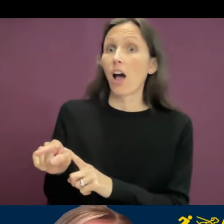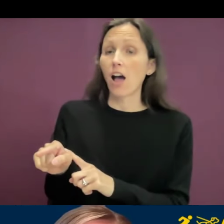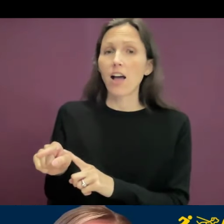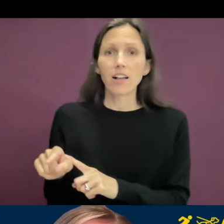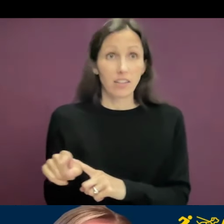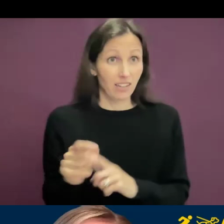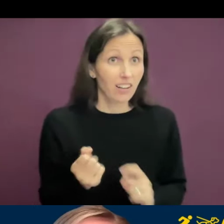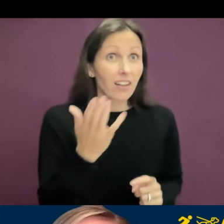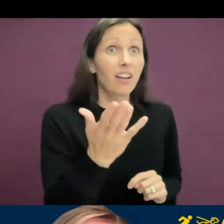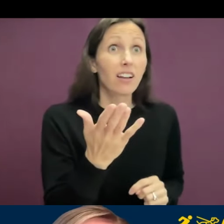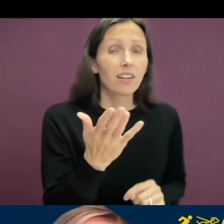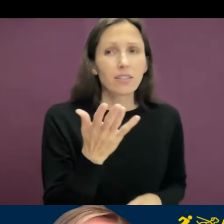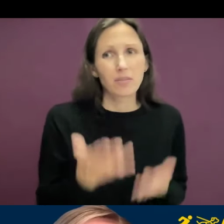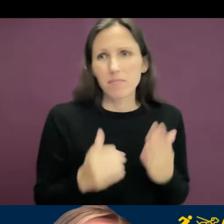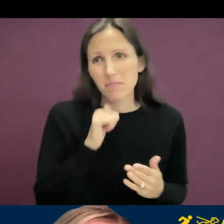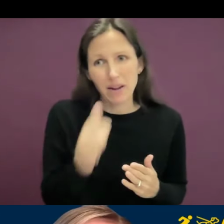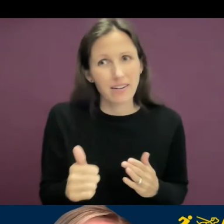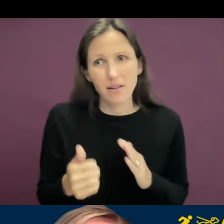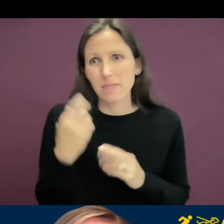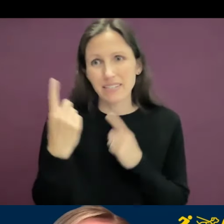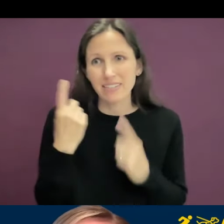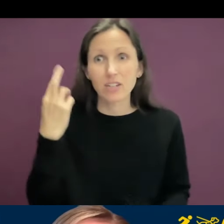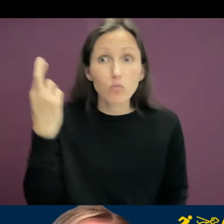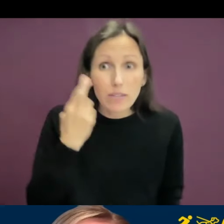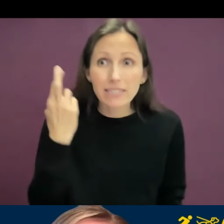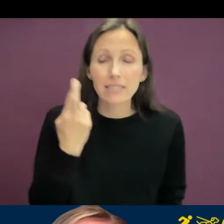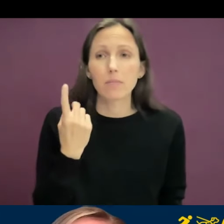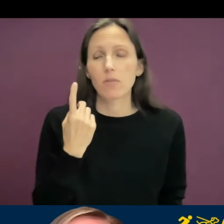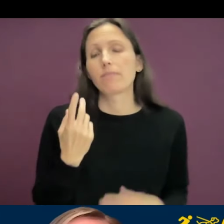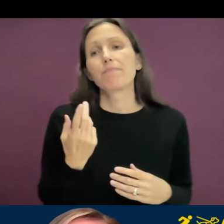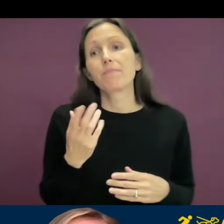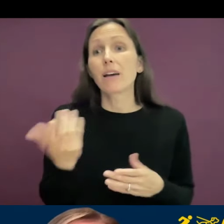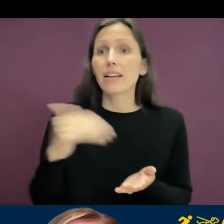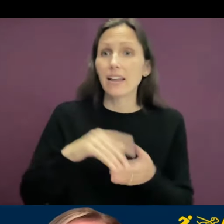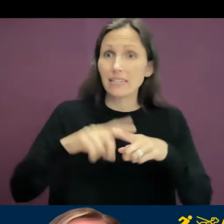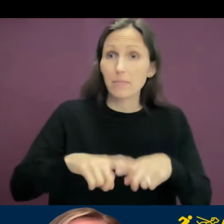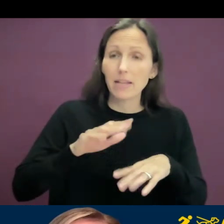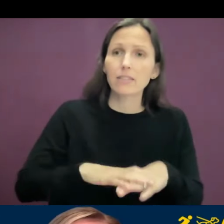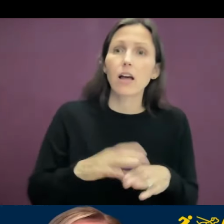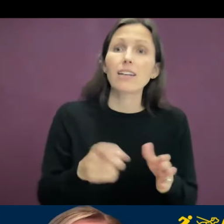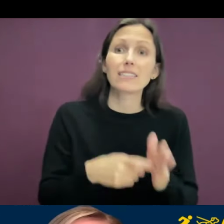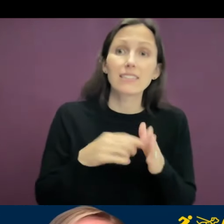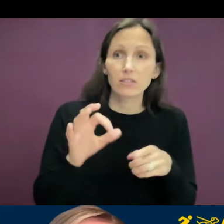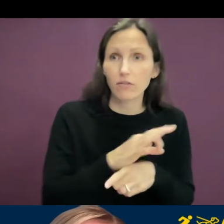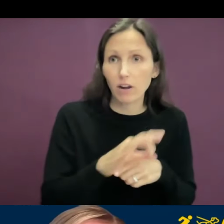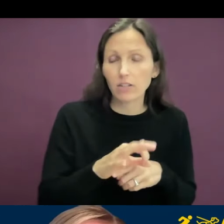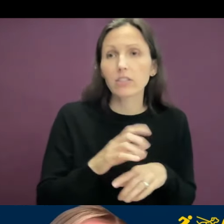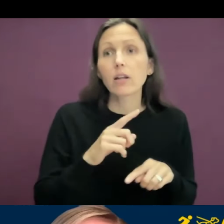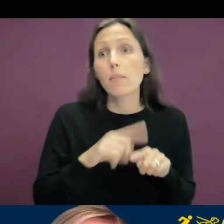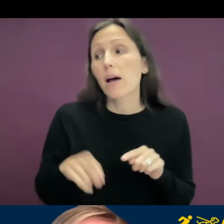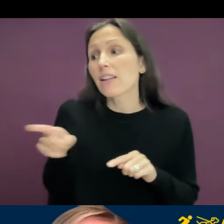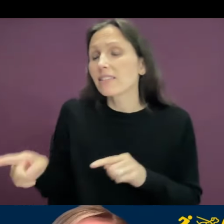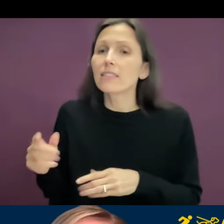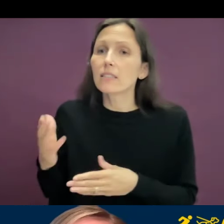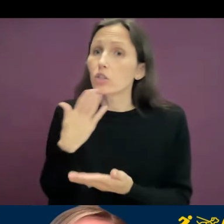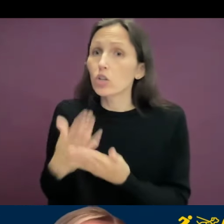each individual. It is going to be dependent on the essential functions, but it gives a great starting point of understanding what's out there and what